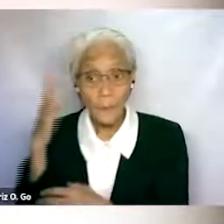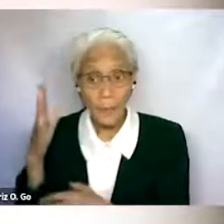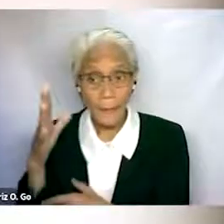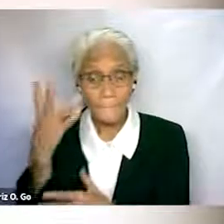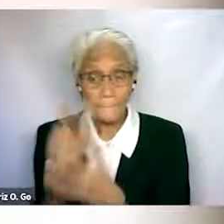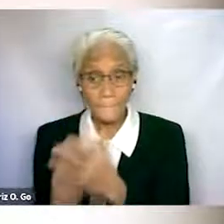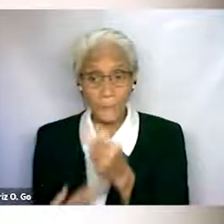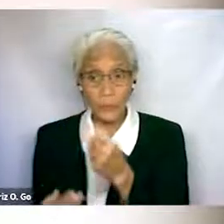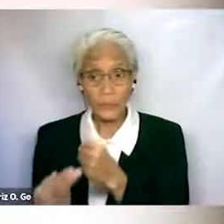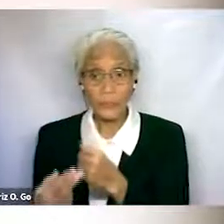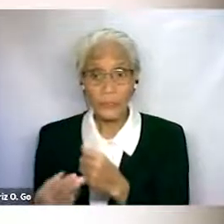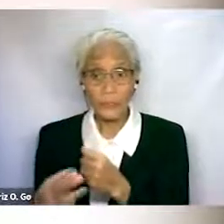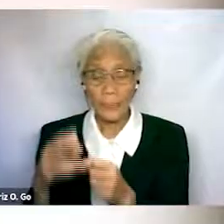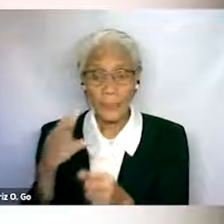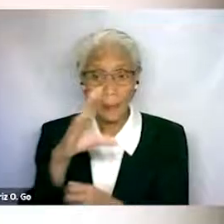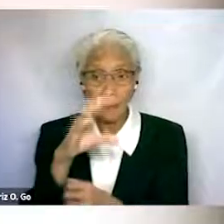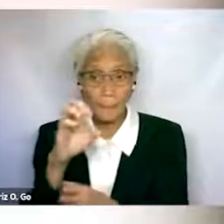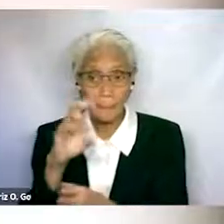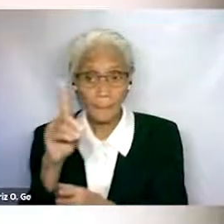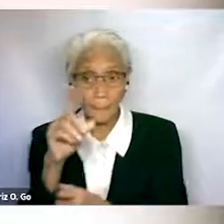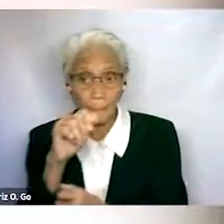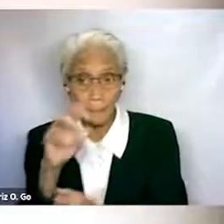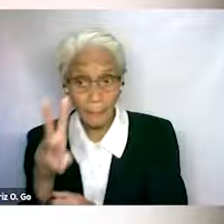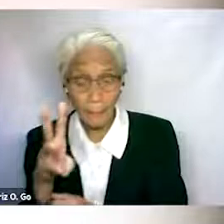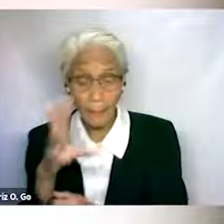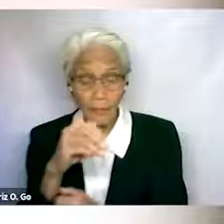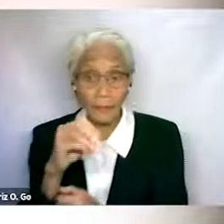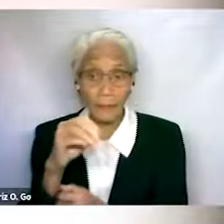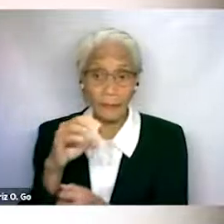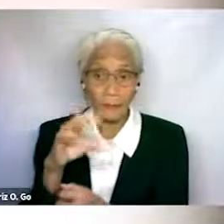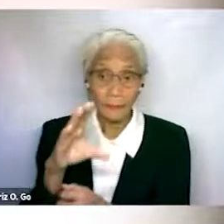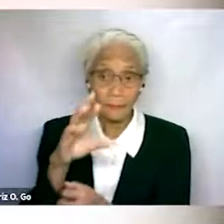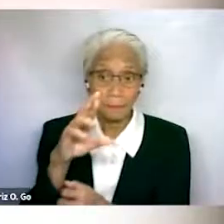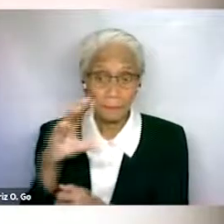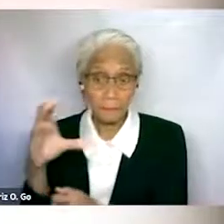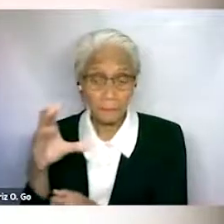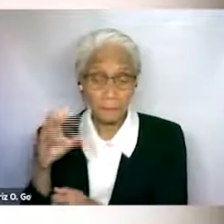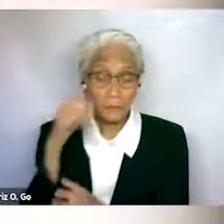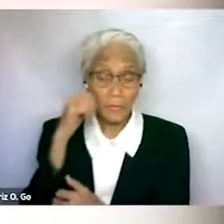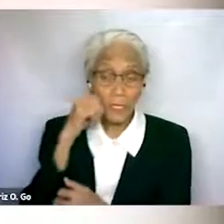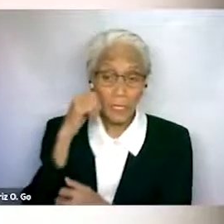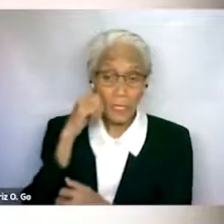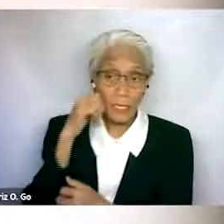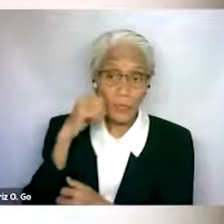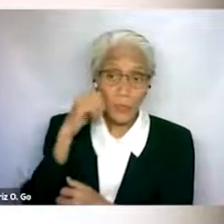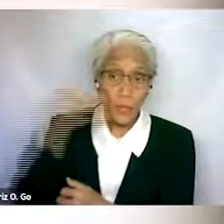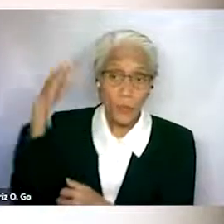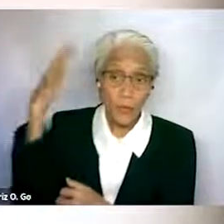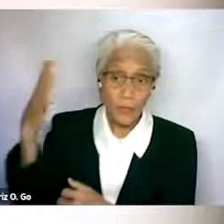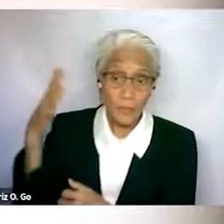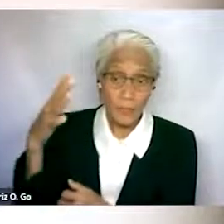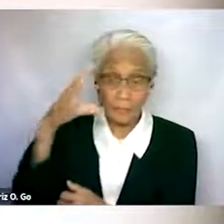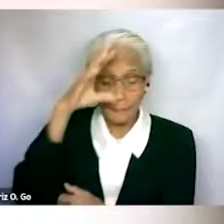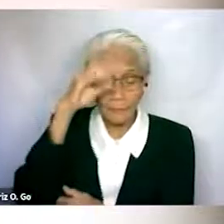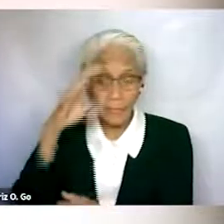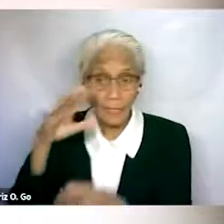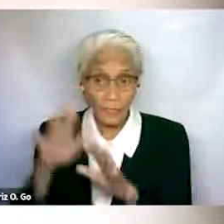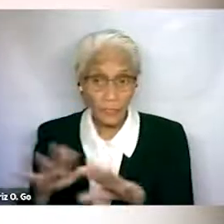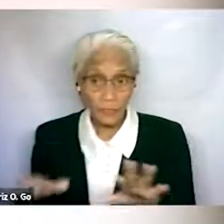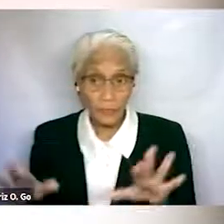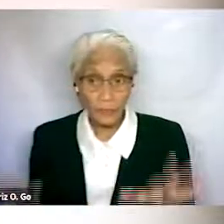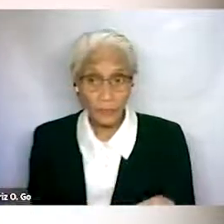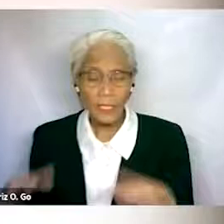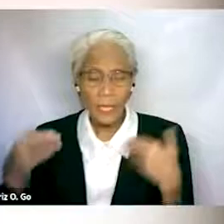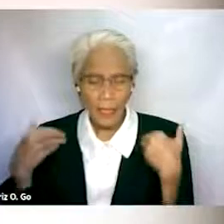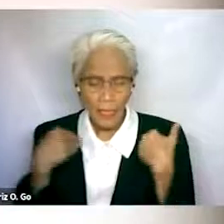value of unpaid care work. So these are all important targets that we could push together in order to address and fulfill rights